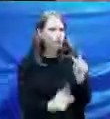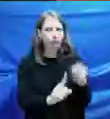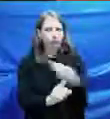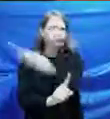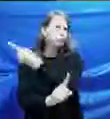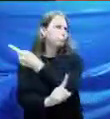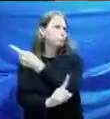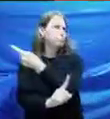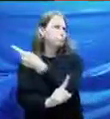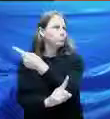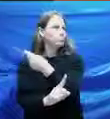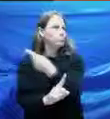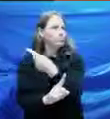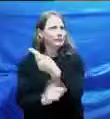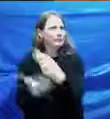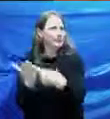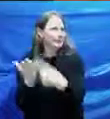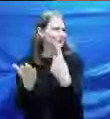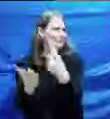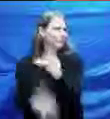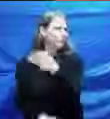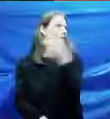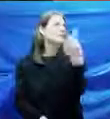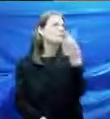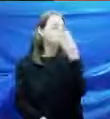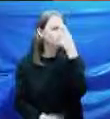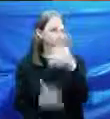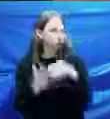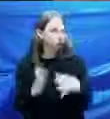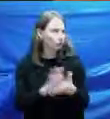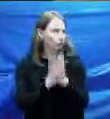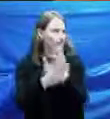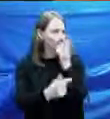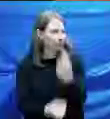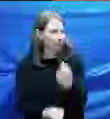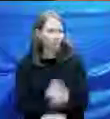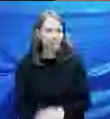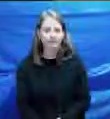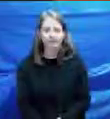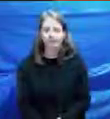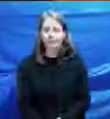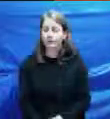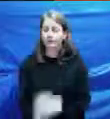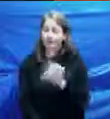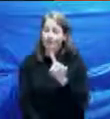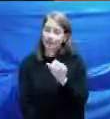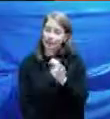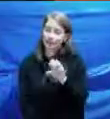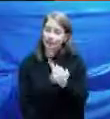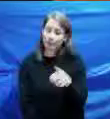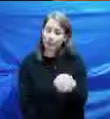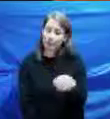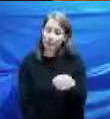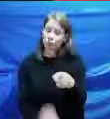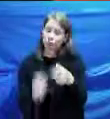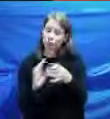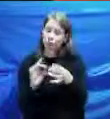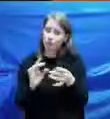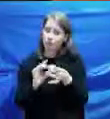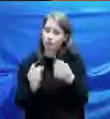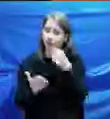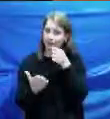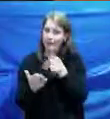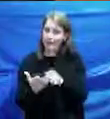the you've drawn our attention to the letter from Birmingham jail, David, and one of the sentences in the letter